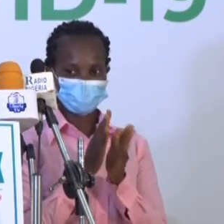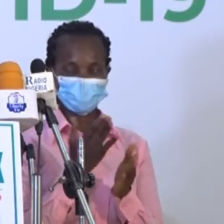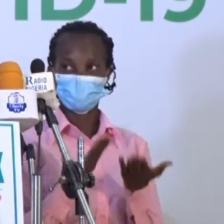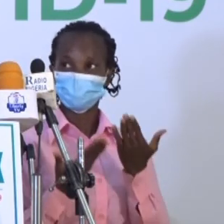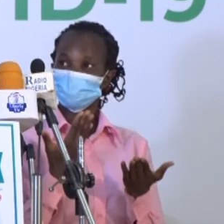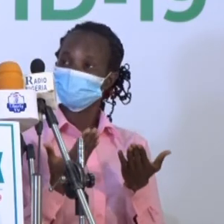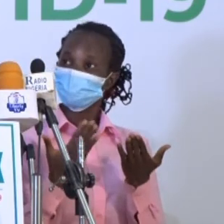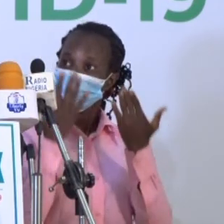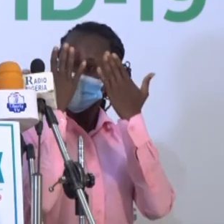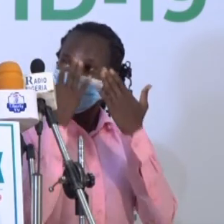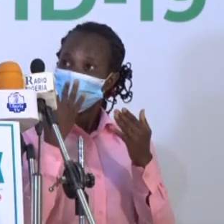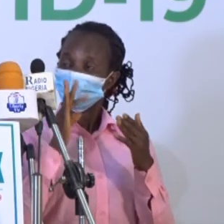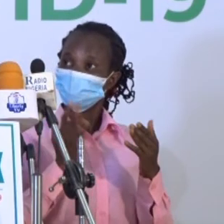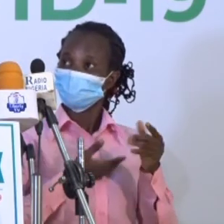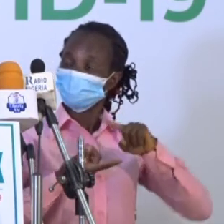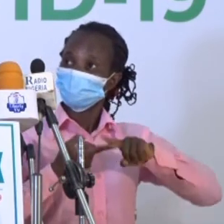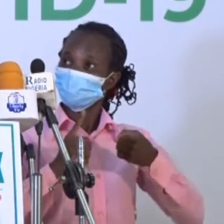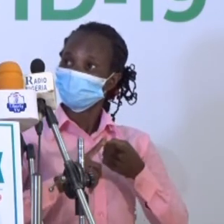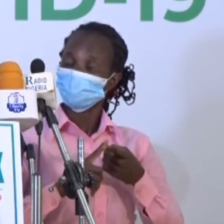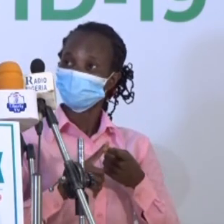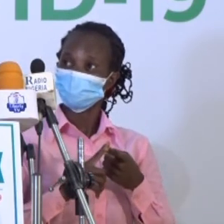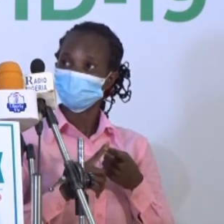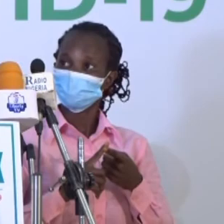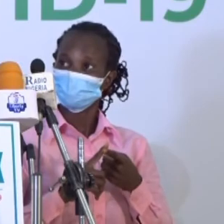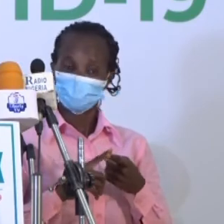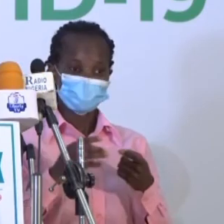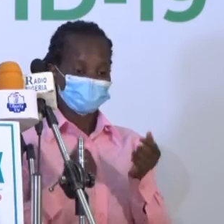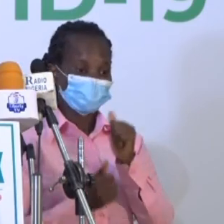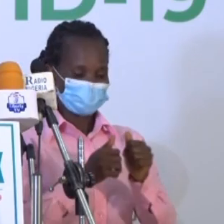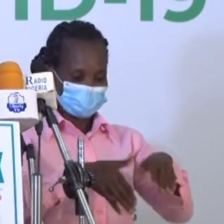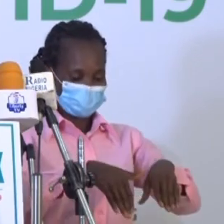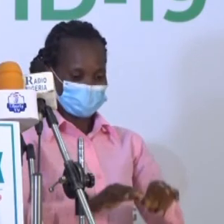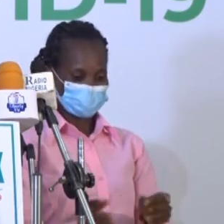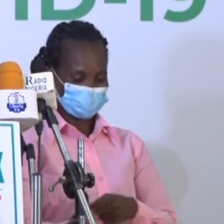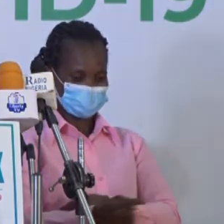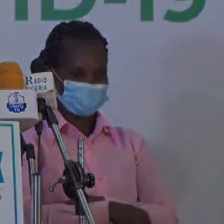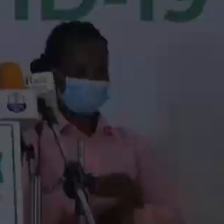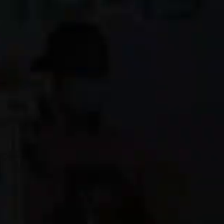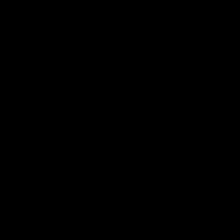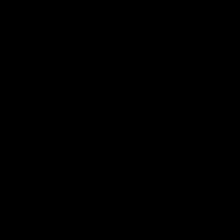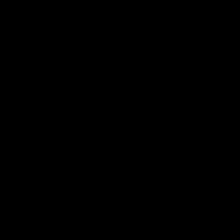soul of our colleague Uche Unjoku, who is being buried today in Imo State. Thank you very much.